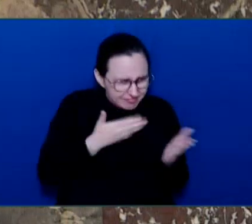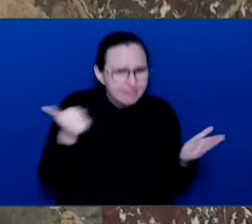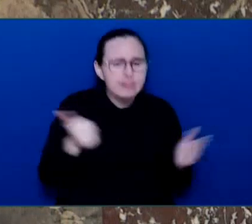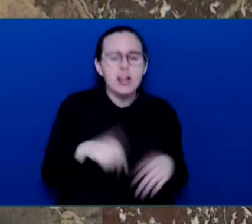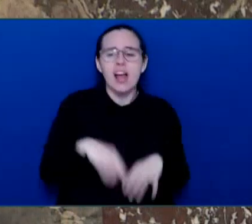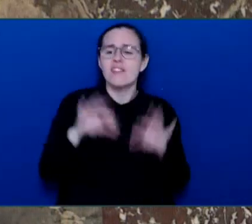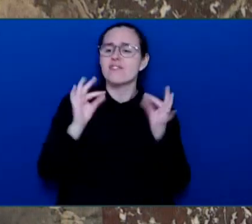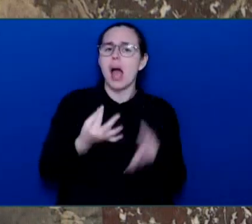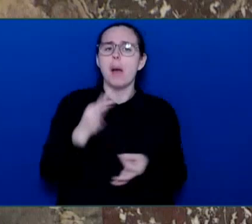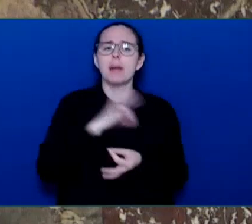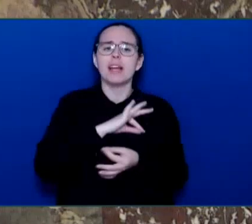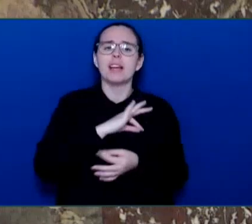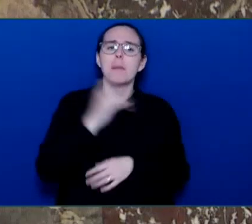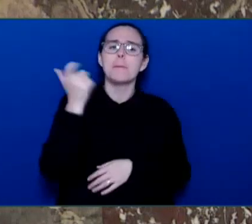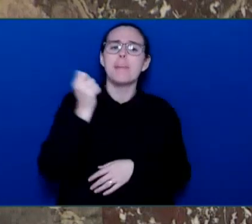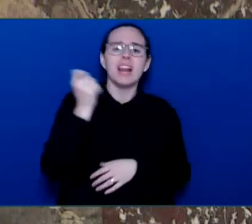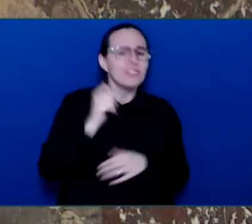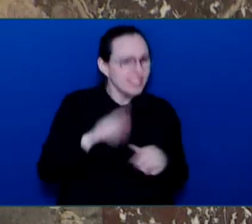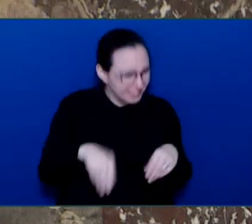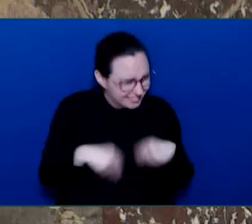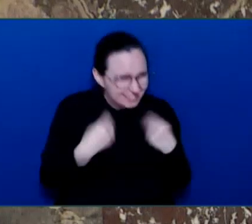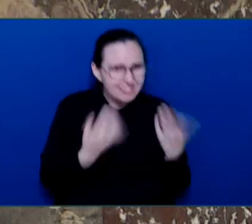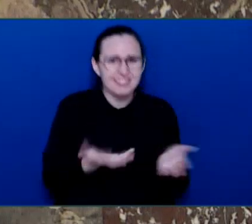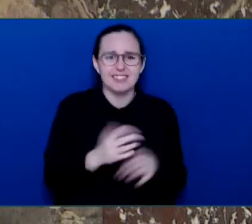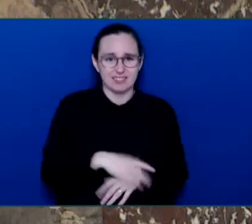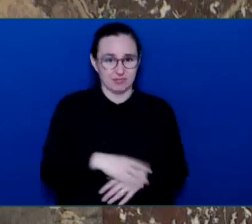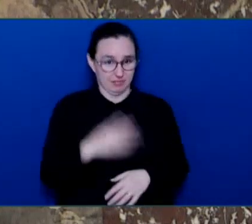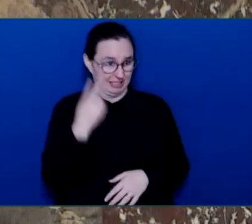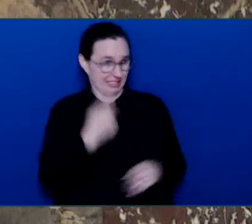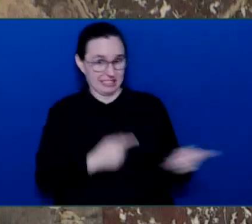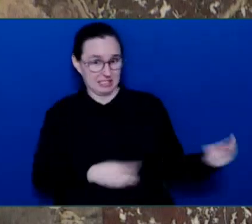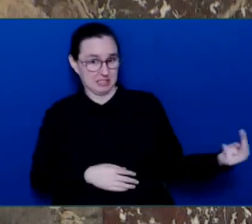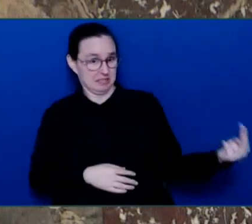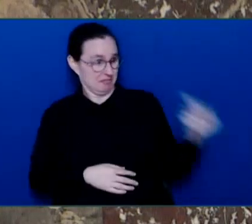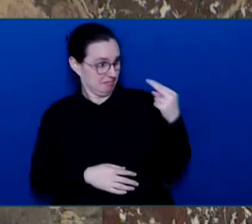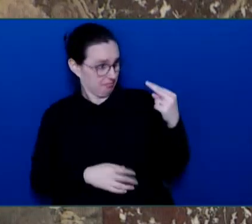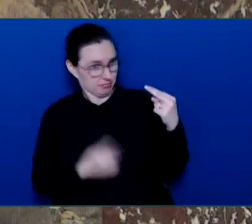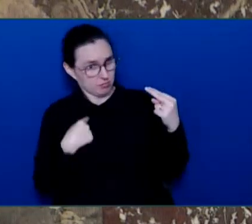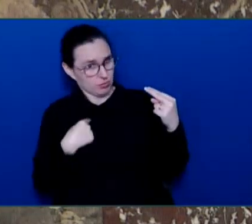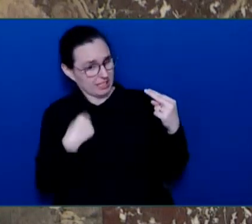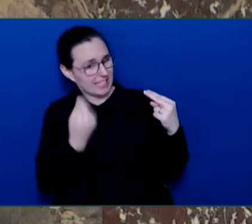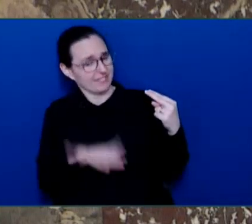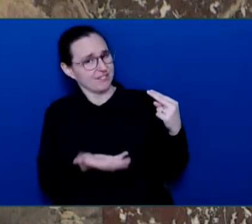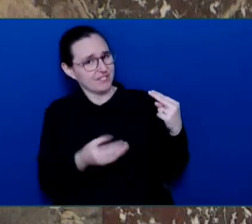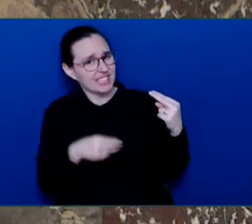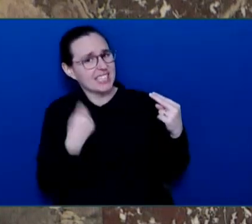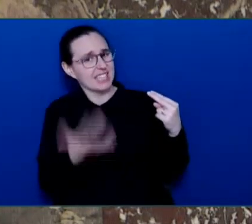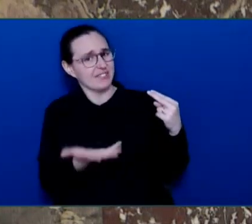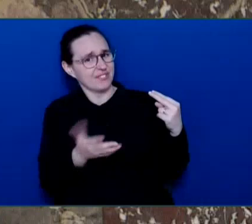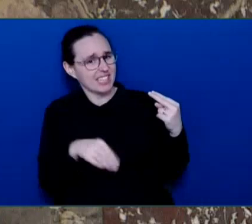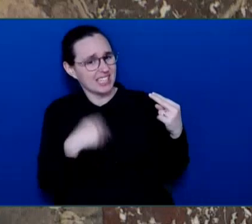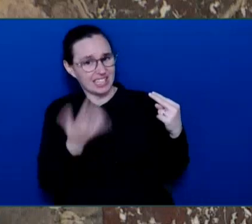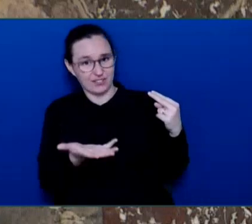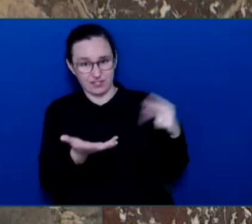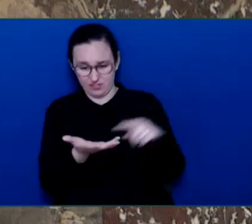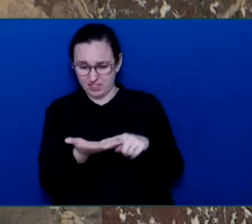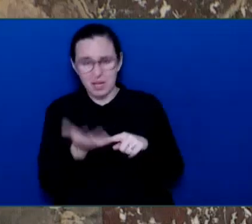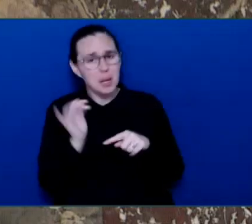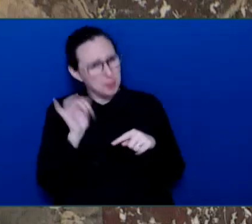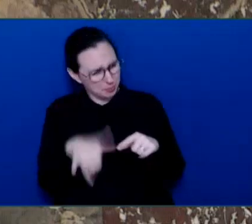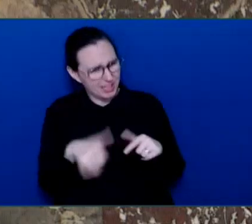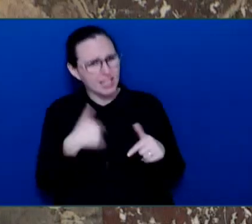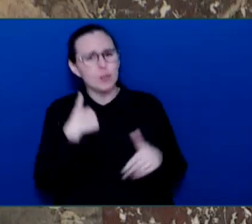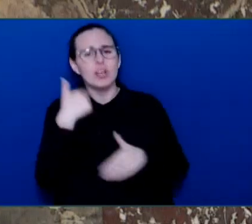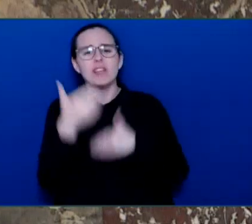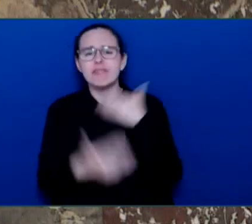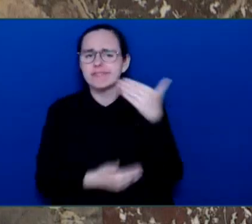seen us deliver for British Columbians, and we will continue to take action because we know families are struggling, and